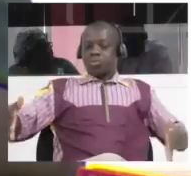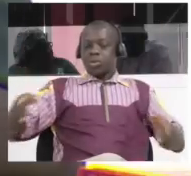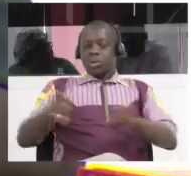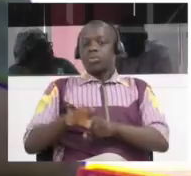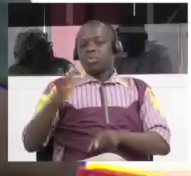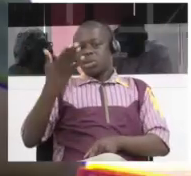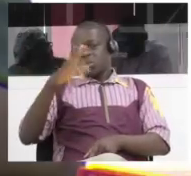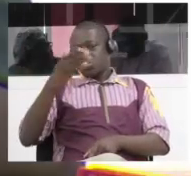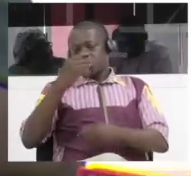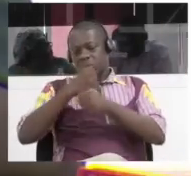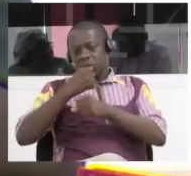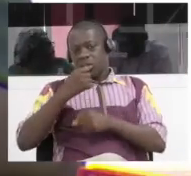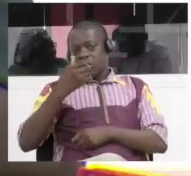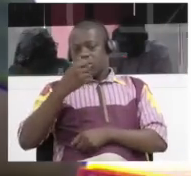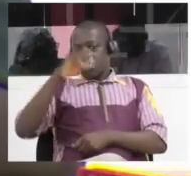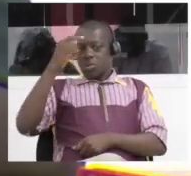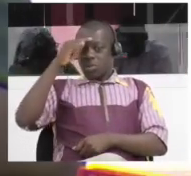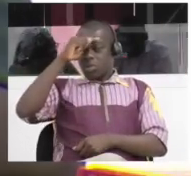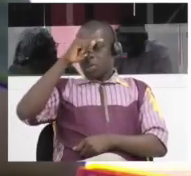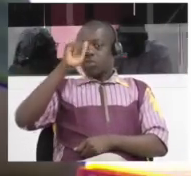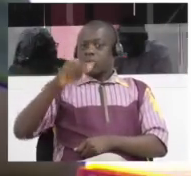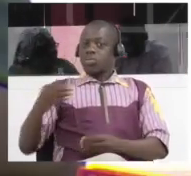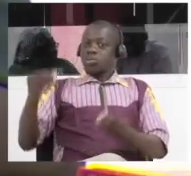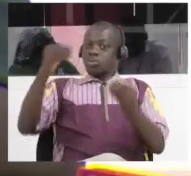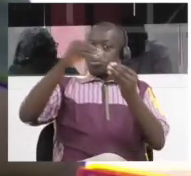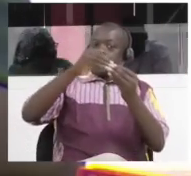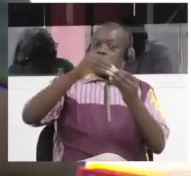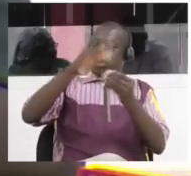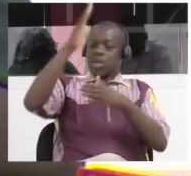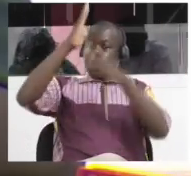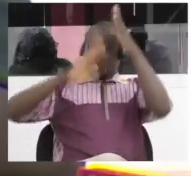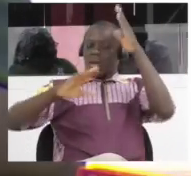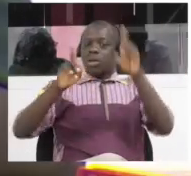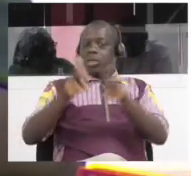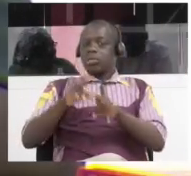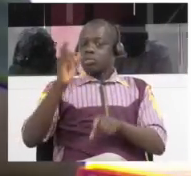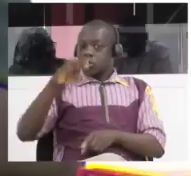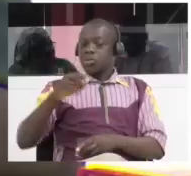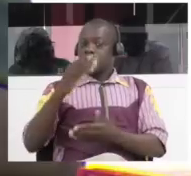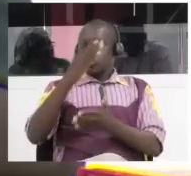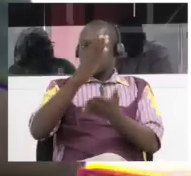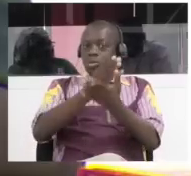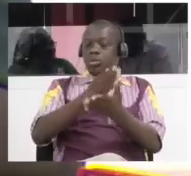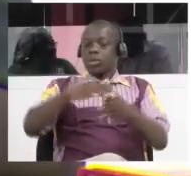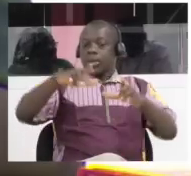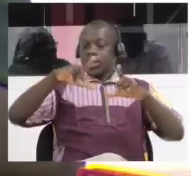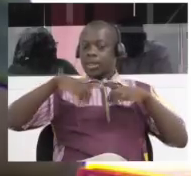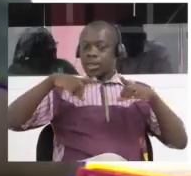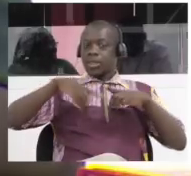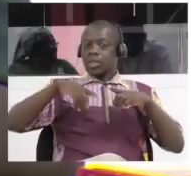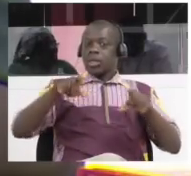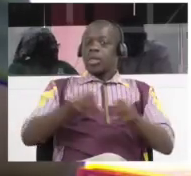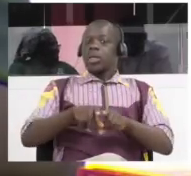the army would therefore, you know, be realistic and then, you know, ready to live in the condition